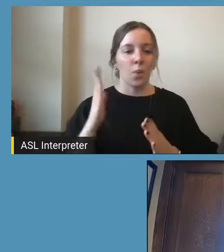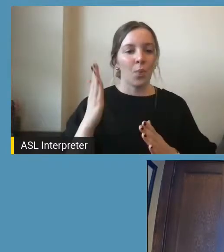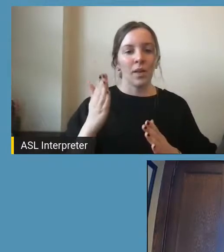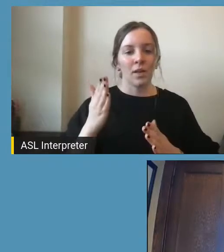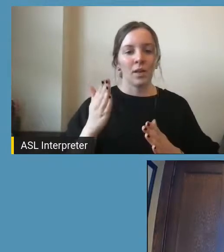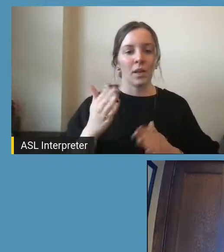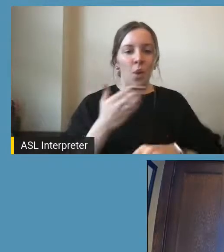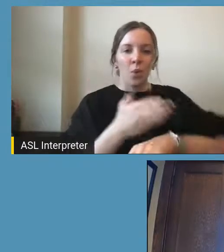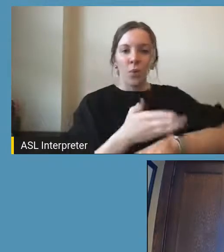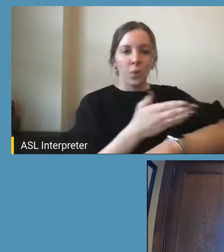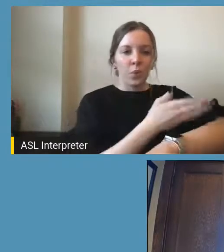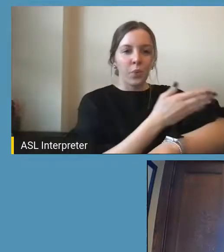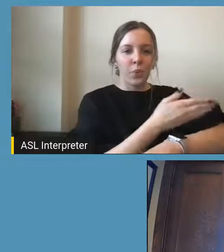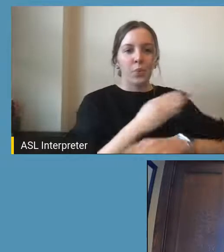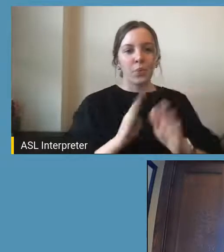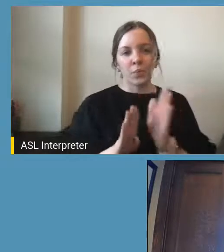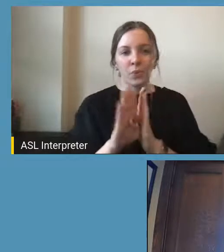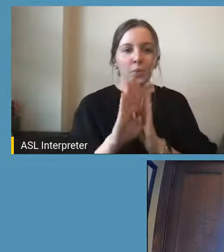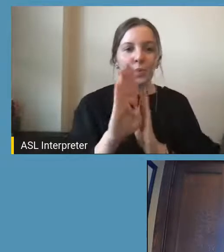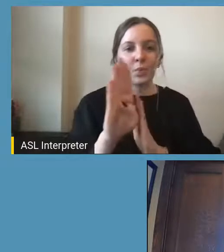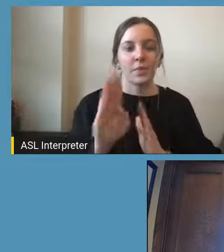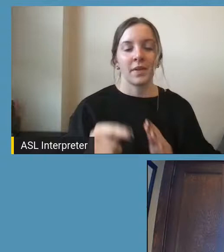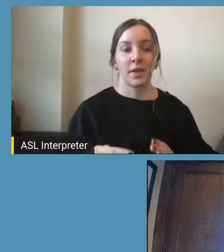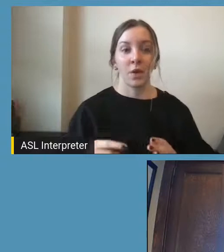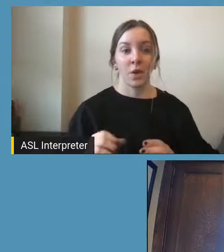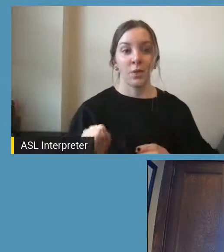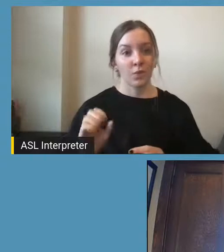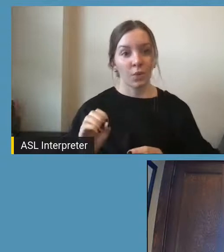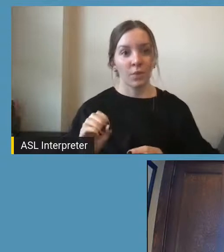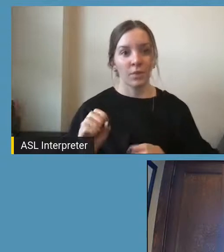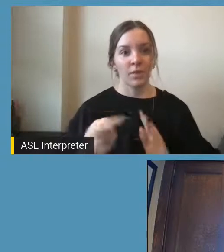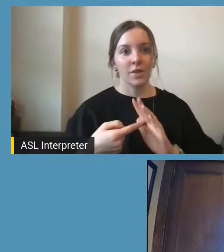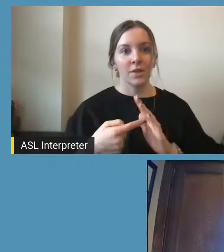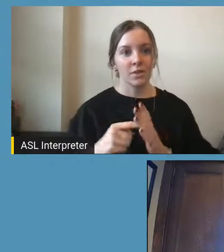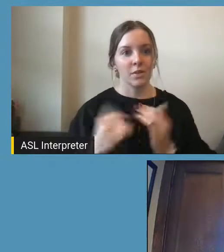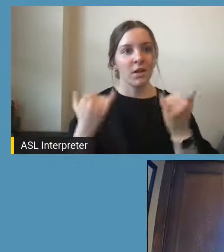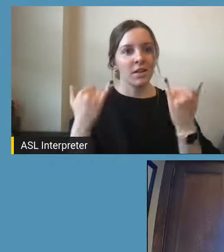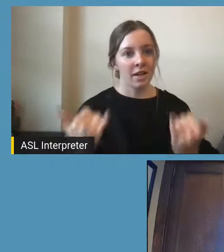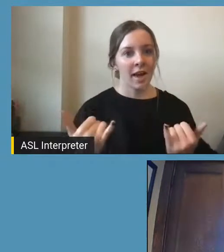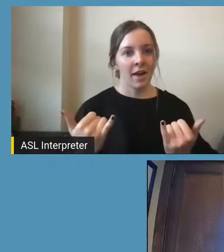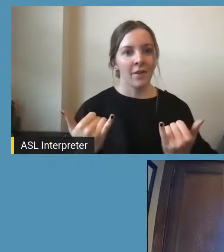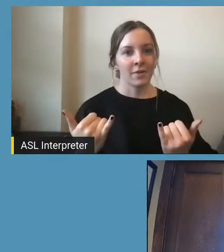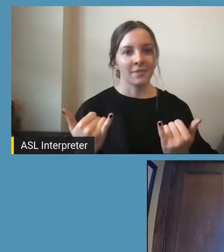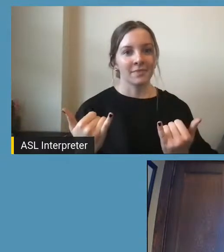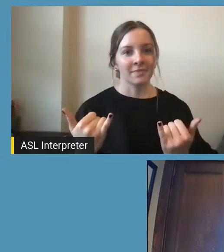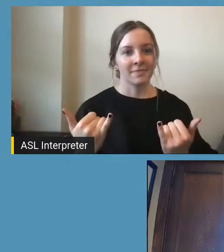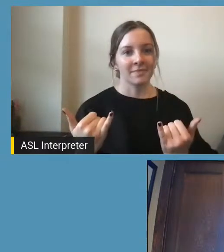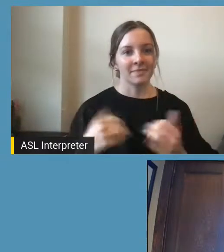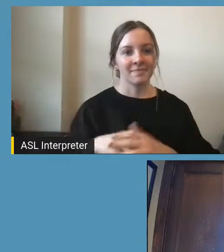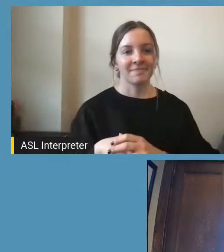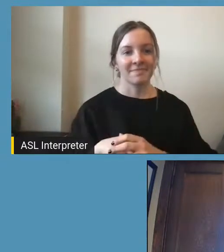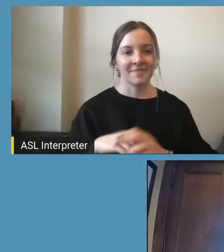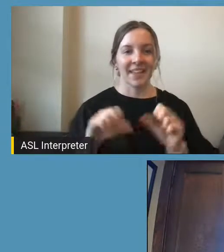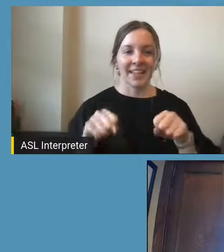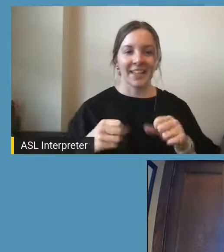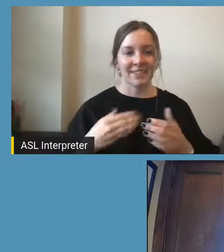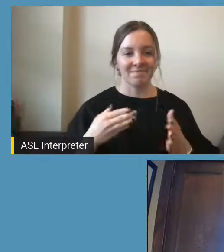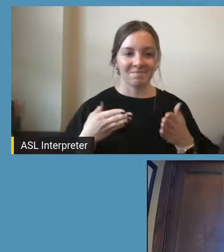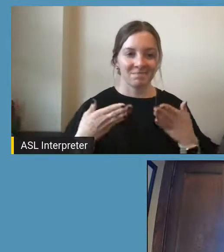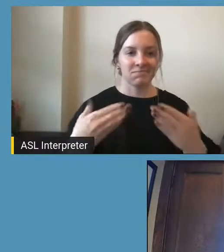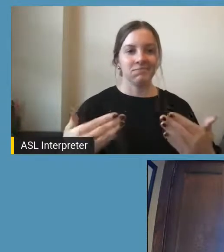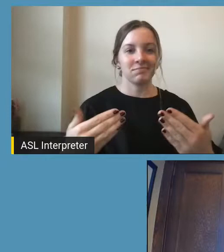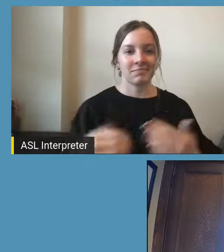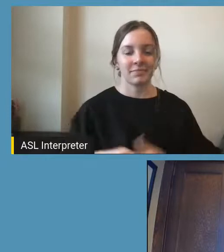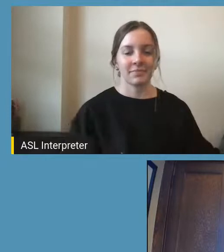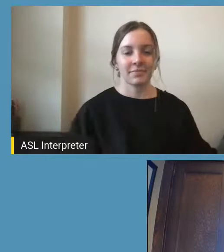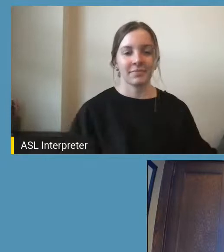And starting now means you're probably going to be ahead of the game when it's really big time. Well, thank you very